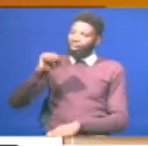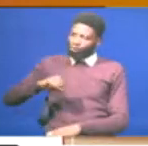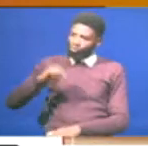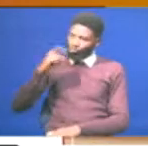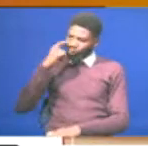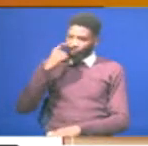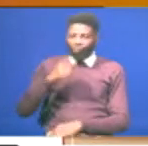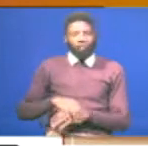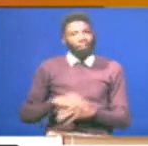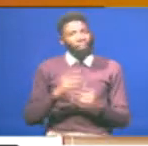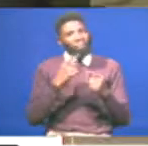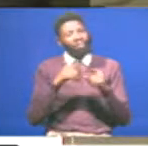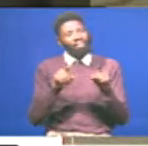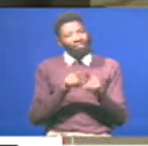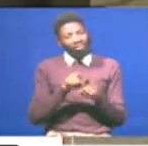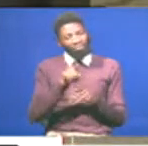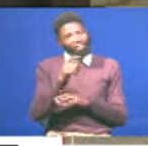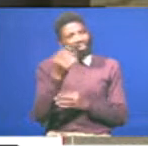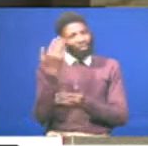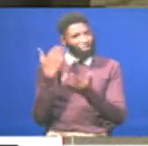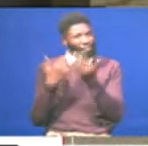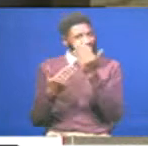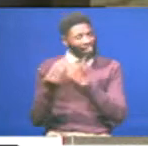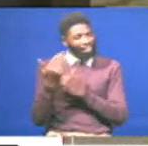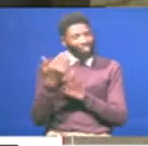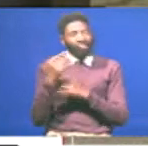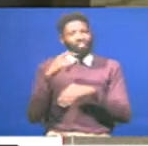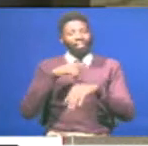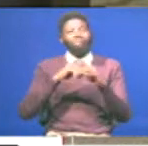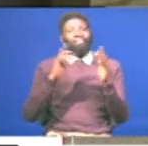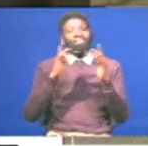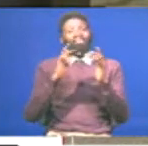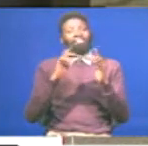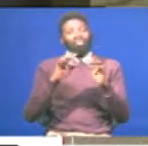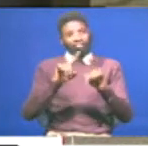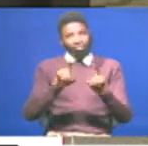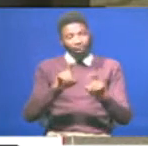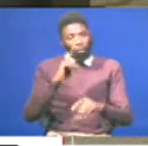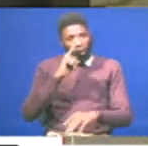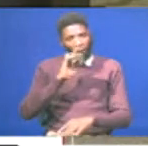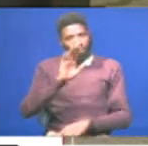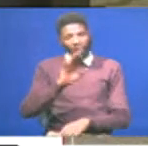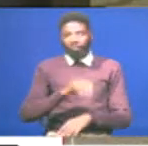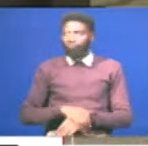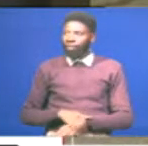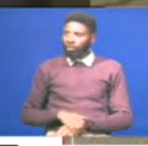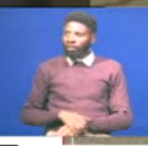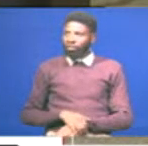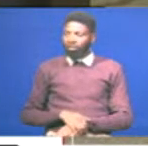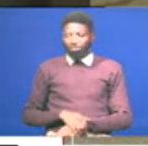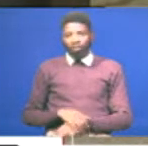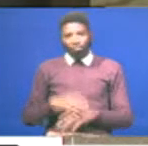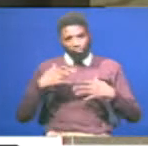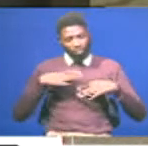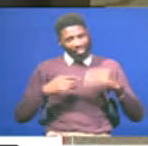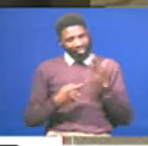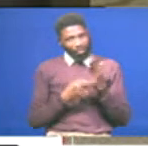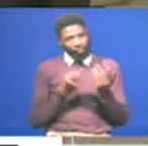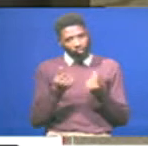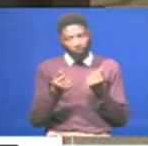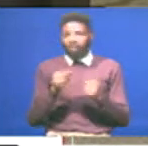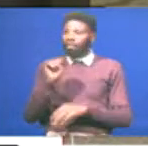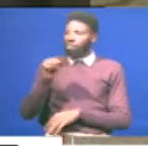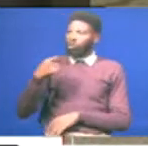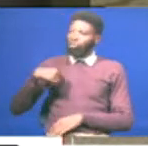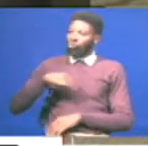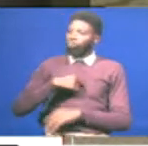was 30 years ago when the internet was first tested, and that was at your residence. To be precise. With a few technicians around you. That's right. We had a few engineers I